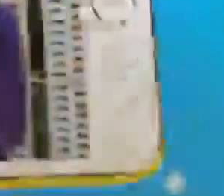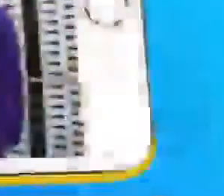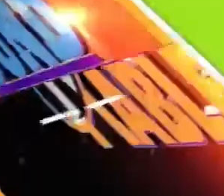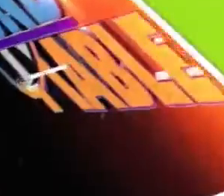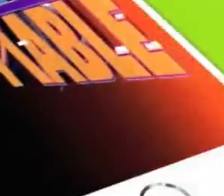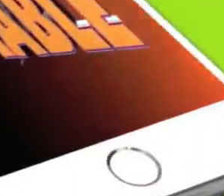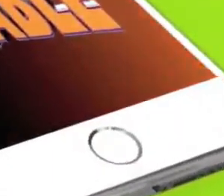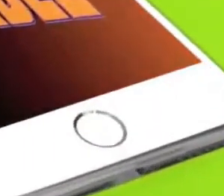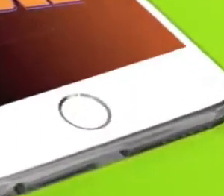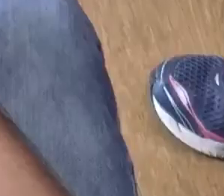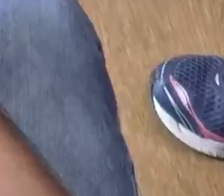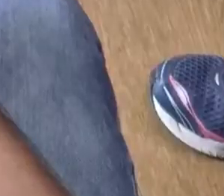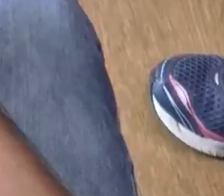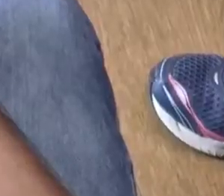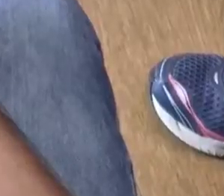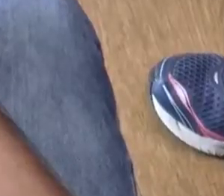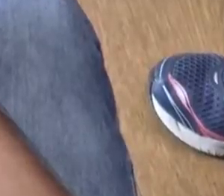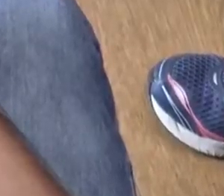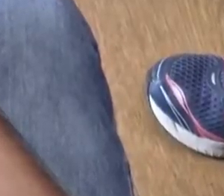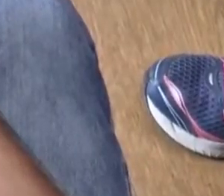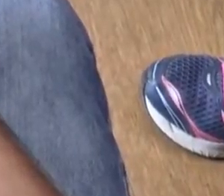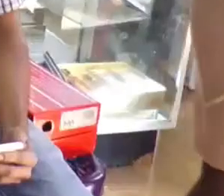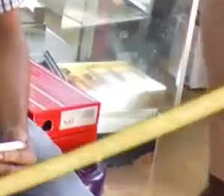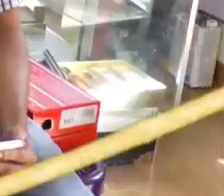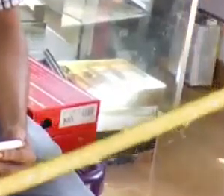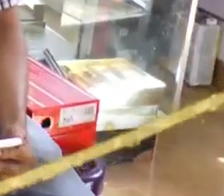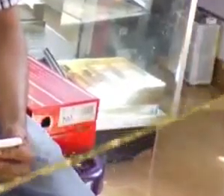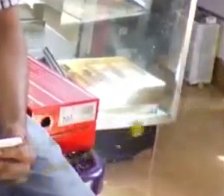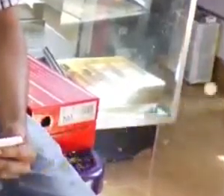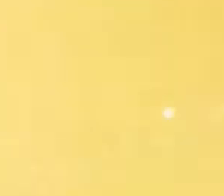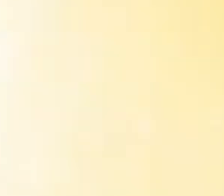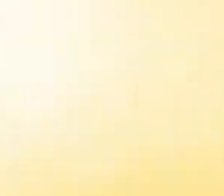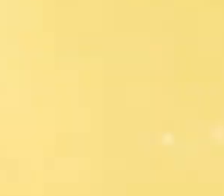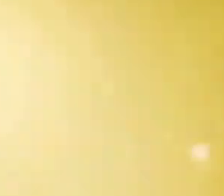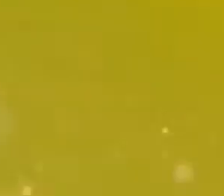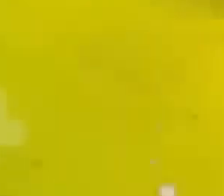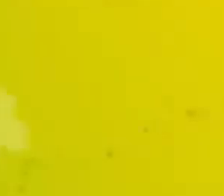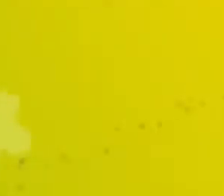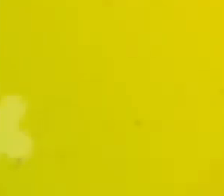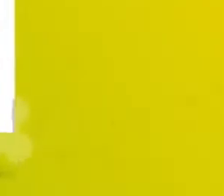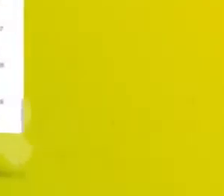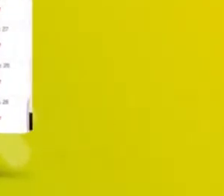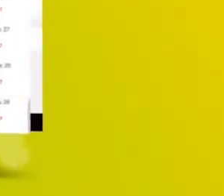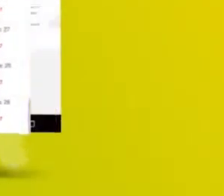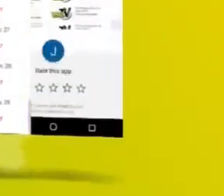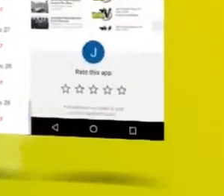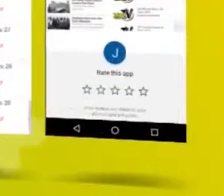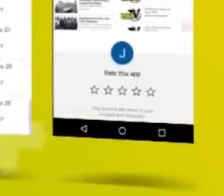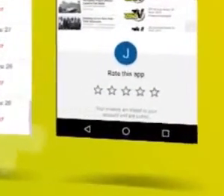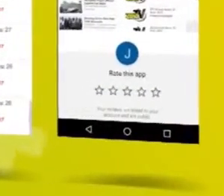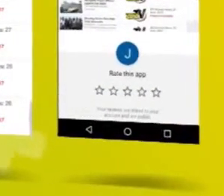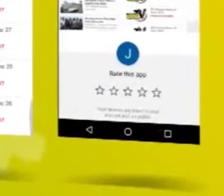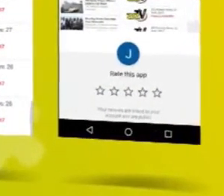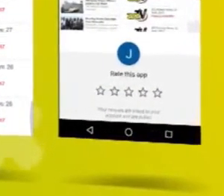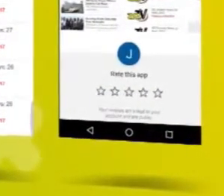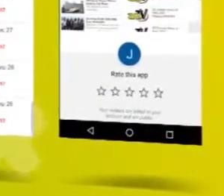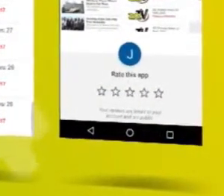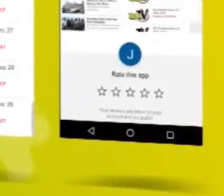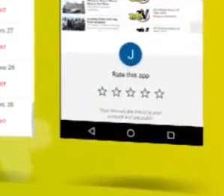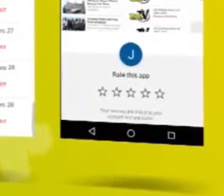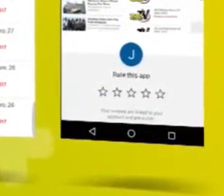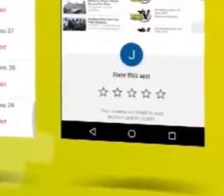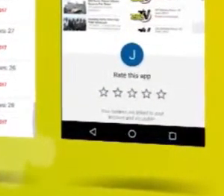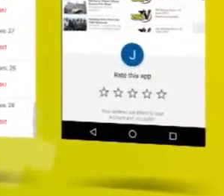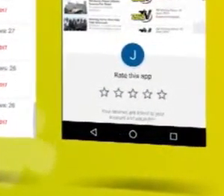TV or radio shows or catching up on memorable moments in sports and entertainment, the ZIZ mobile app offers this and